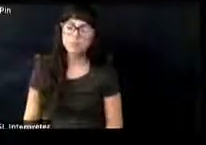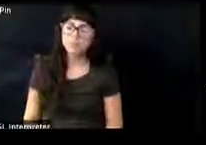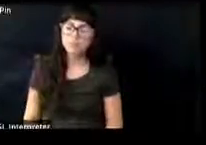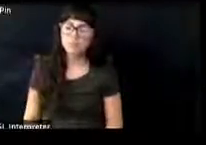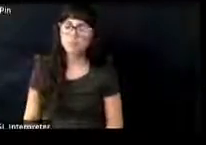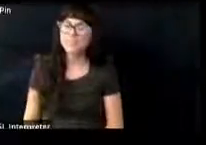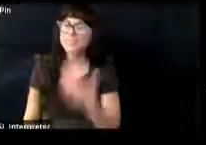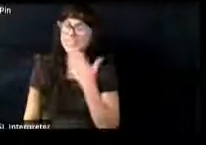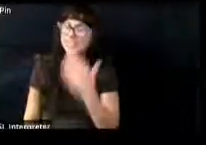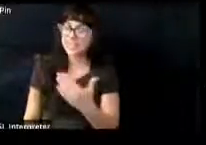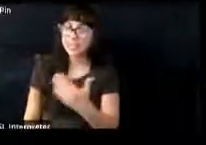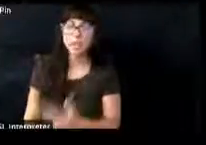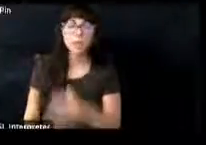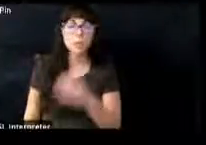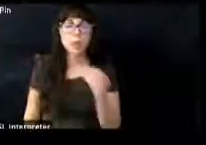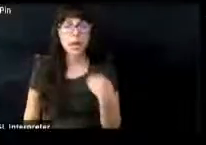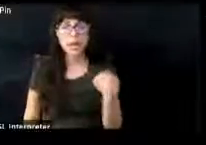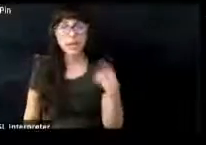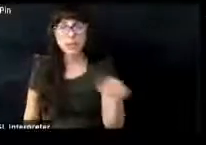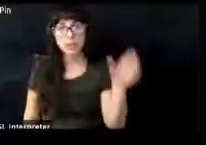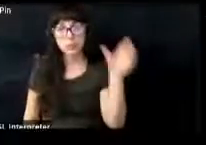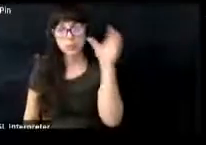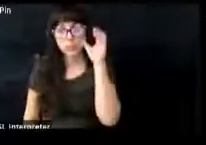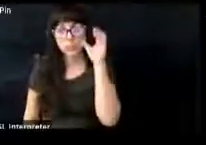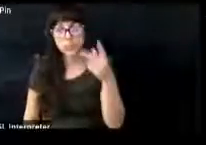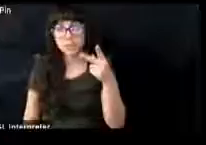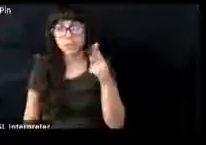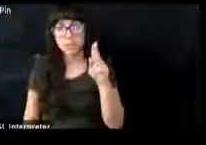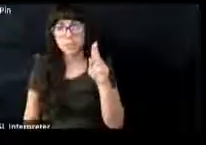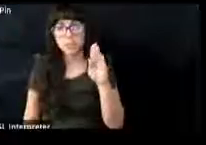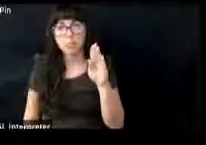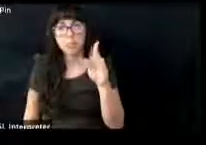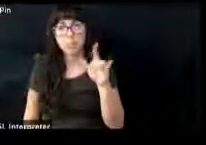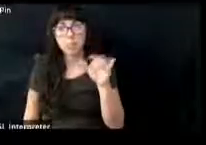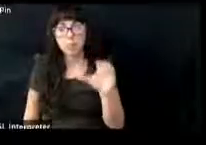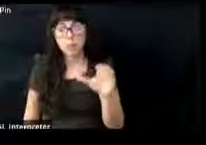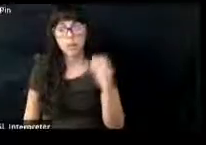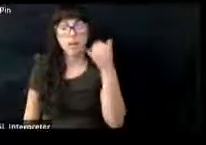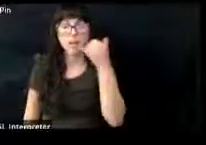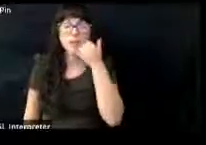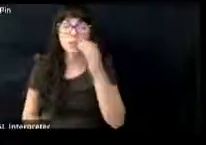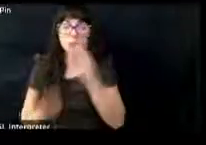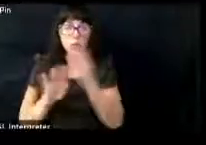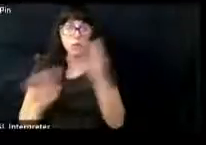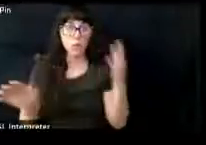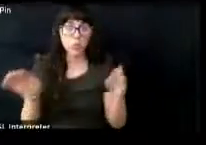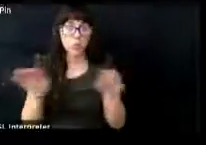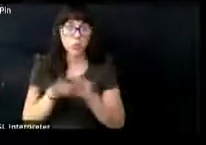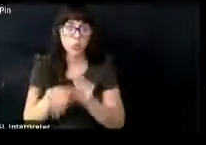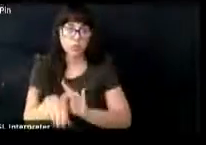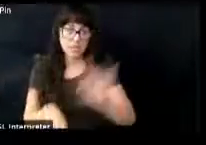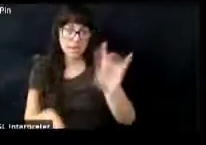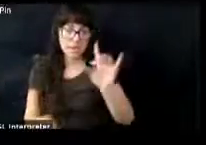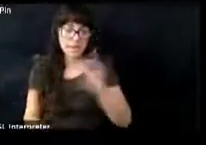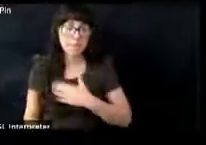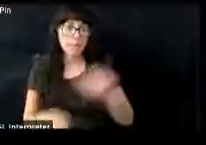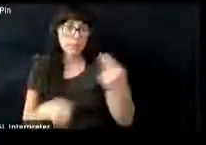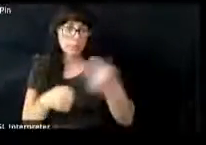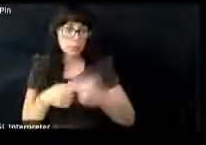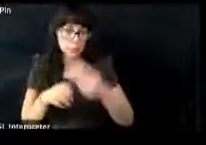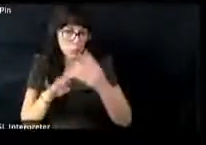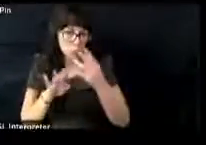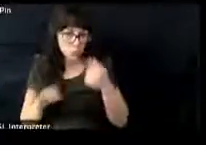Thank you. And to our listening public, the phone lines will be closing at 8 p.m. Please get in the queue so we can listen to your